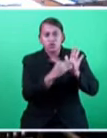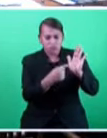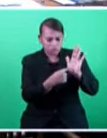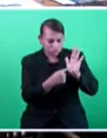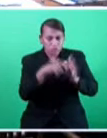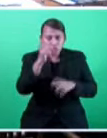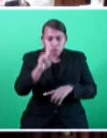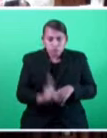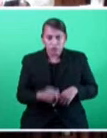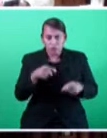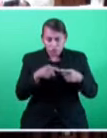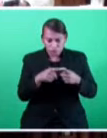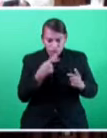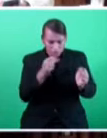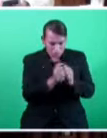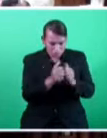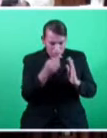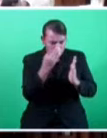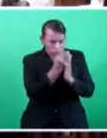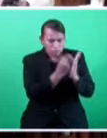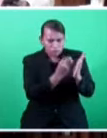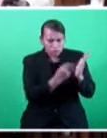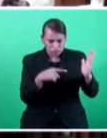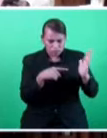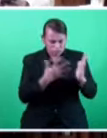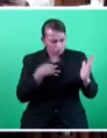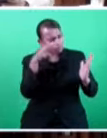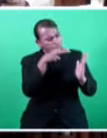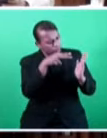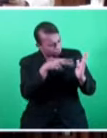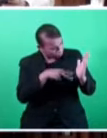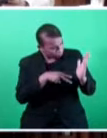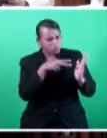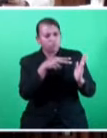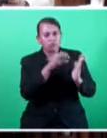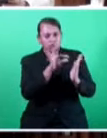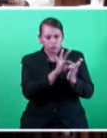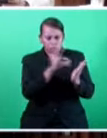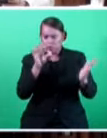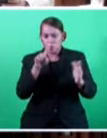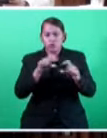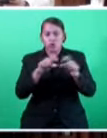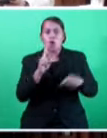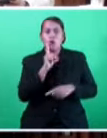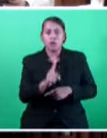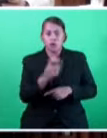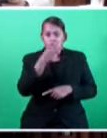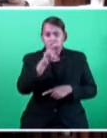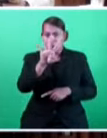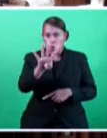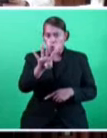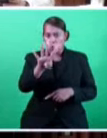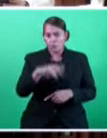paper, and I'm referring in particular to Order 84,